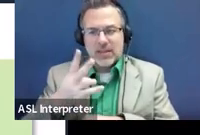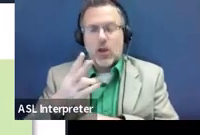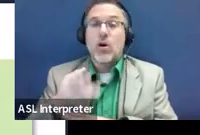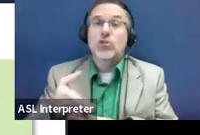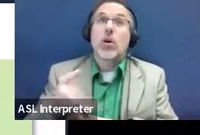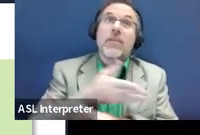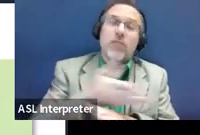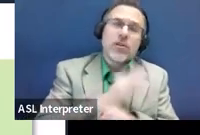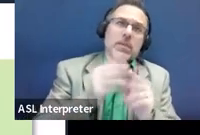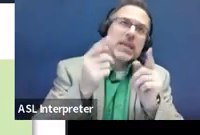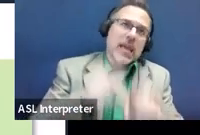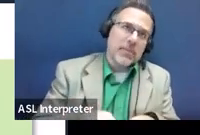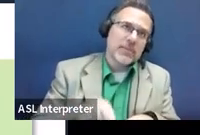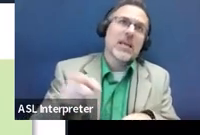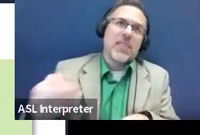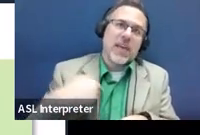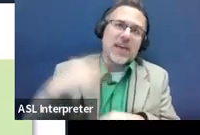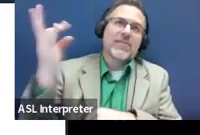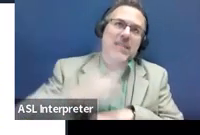back to you about anything.